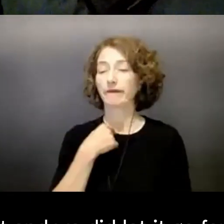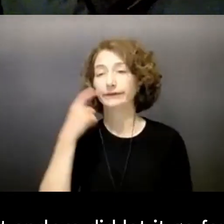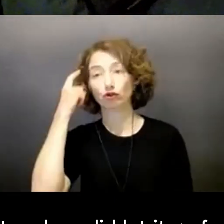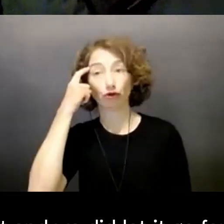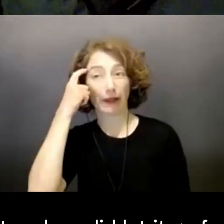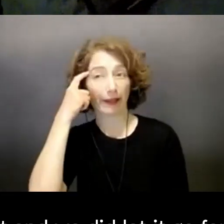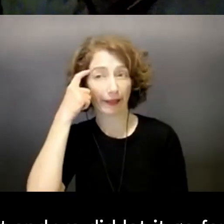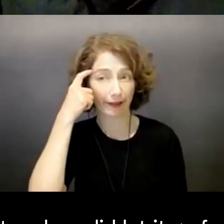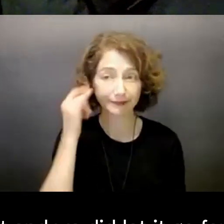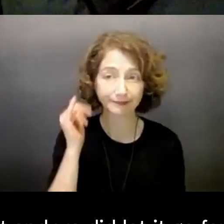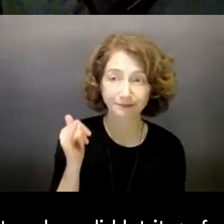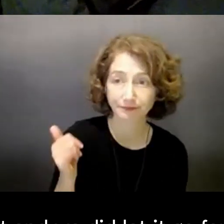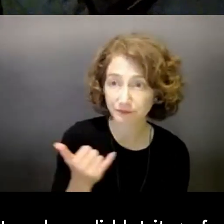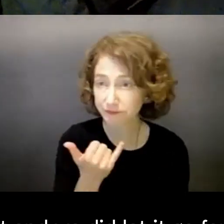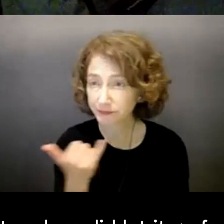about, and